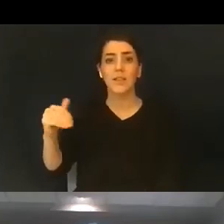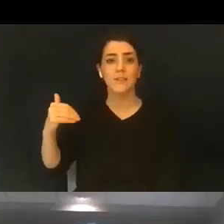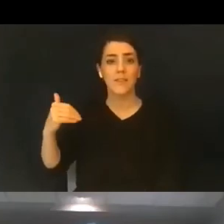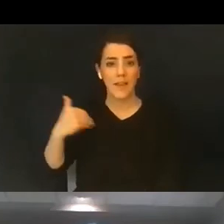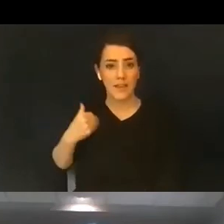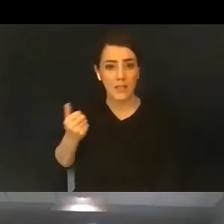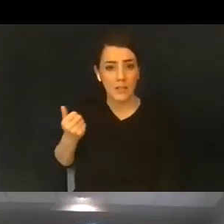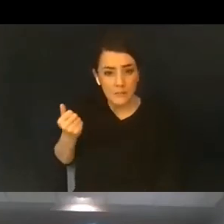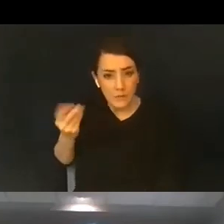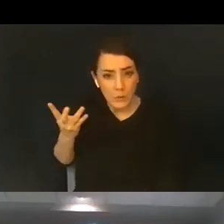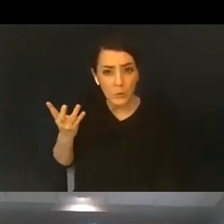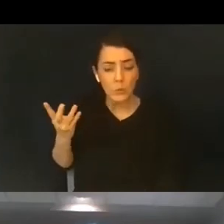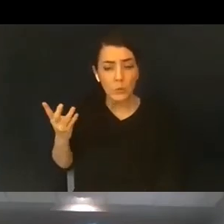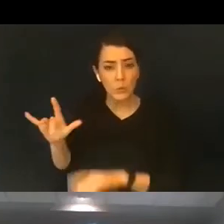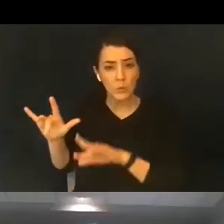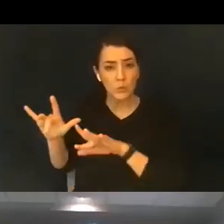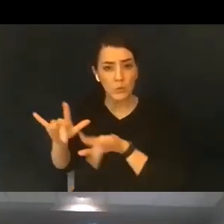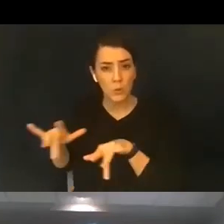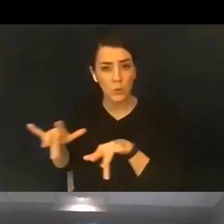community.